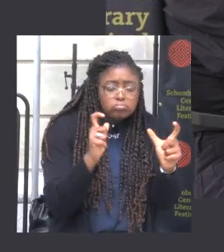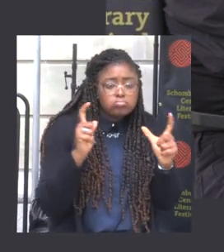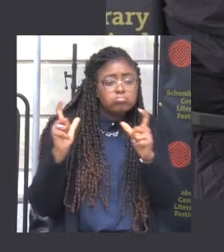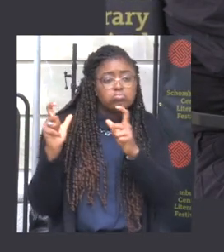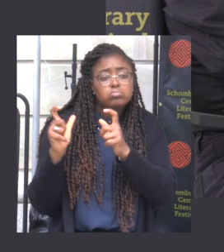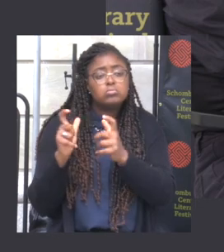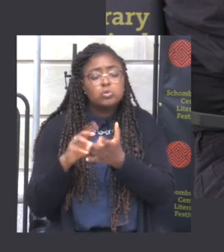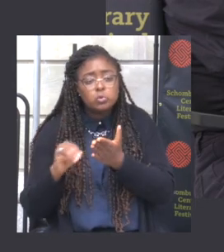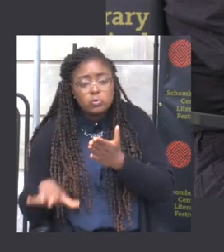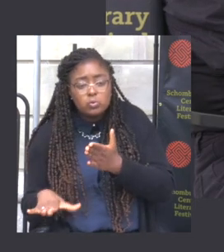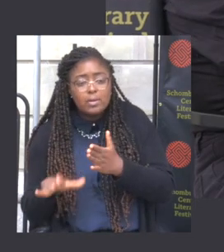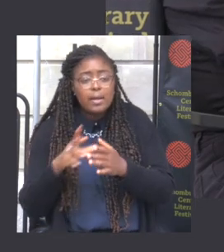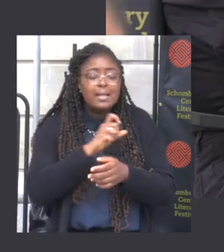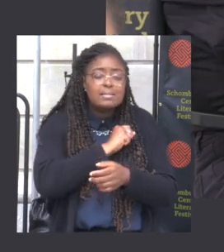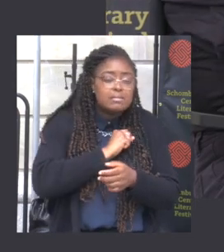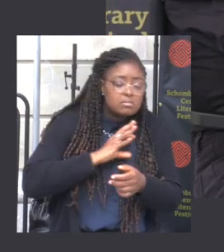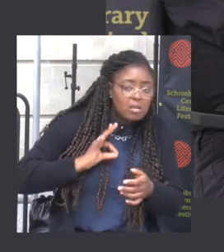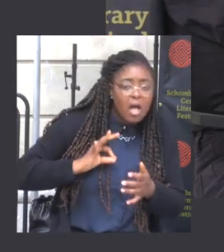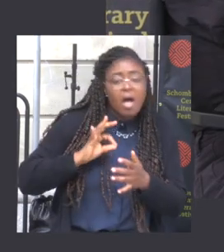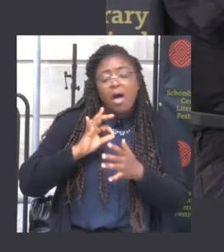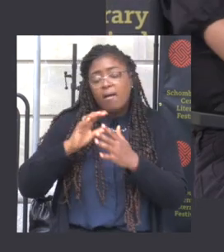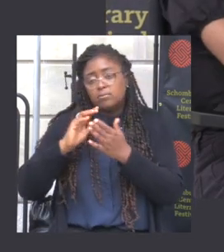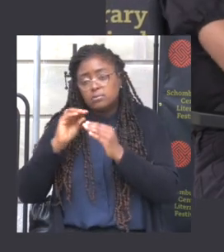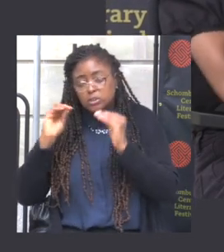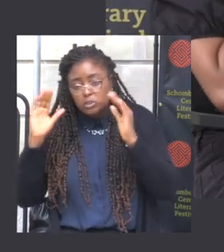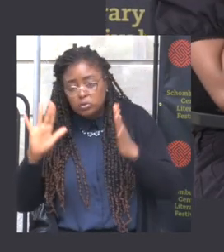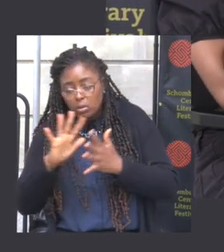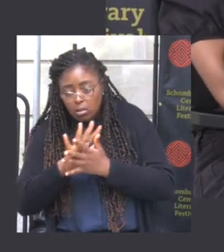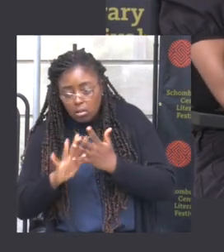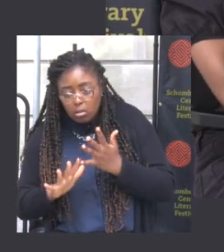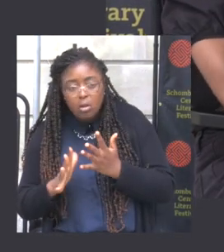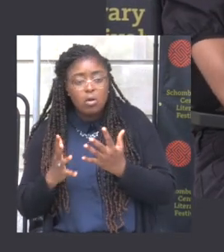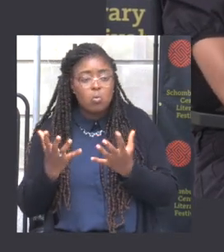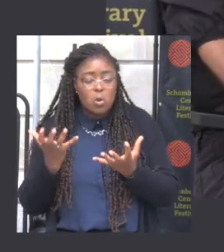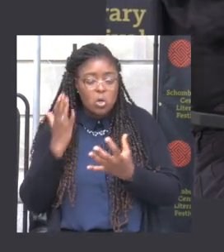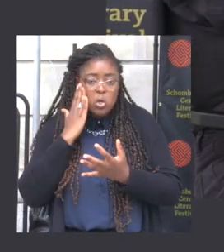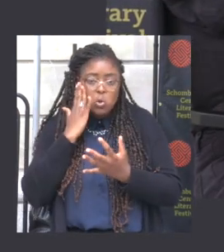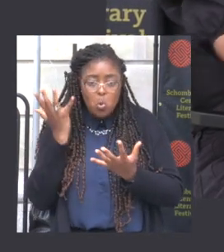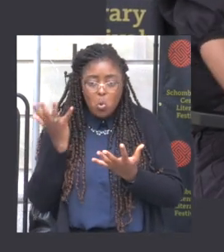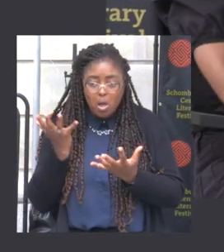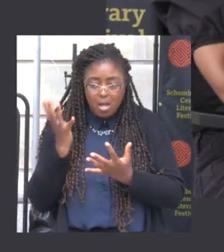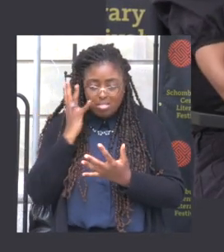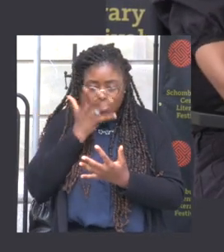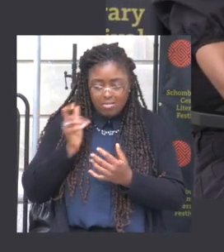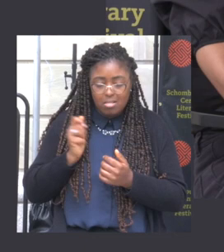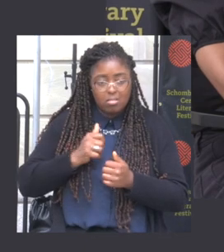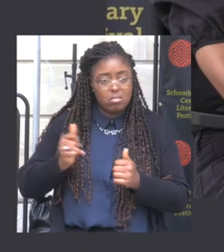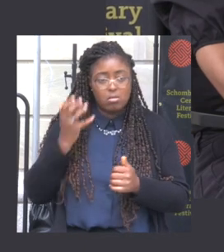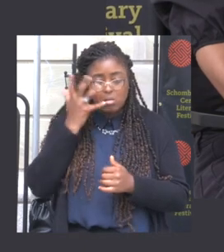So that's it. Other questions? Go ahead.